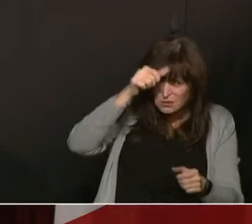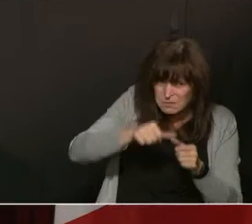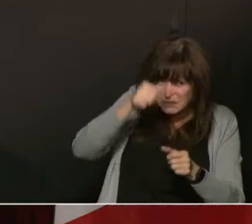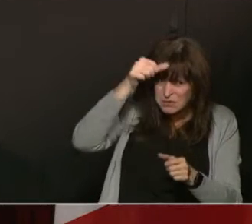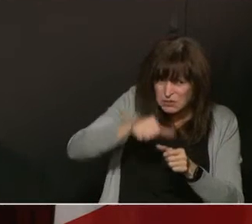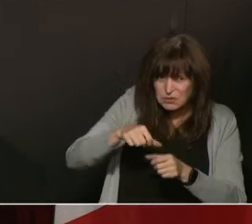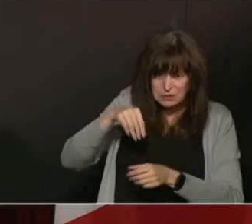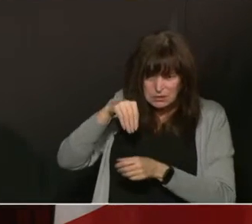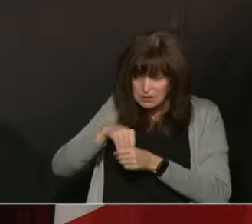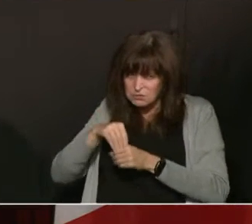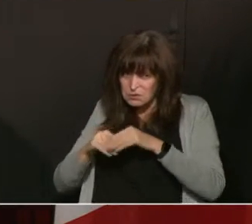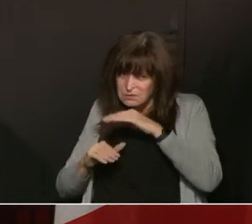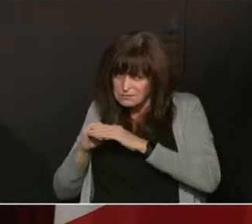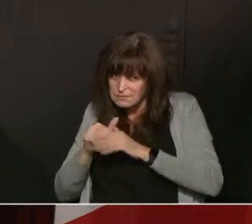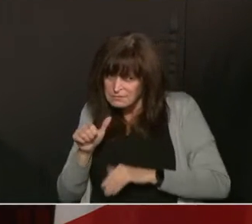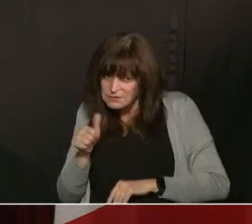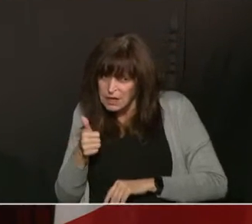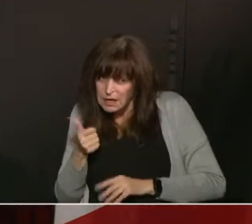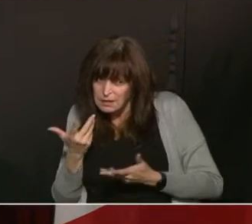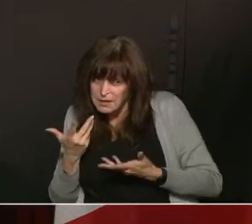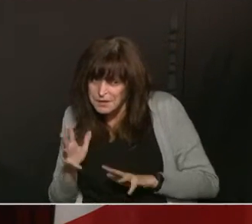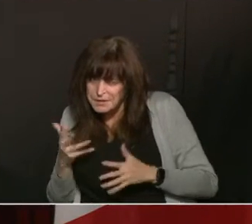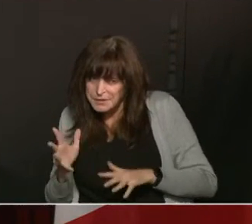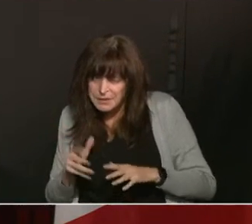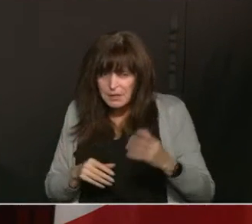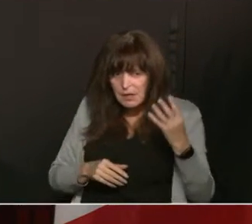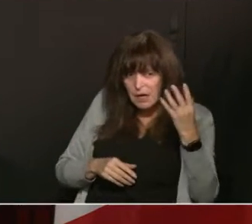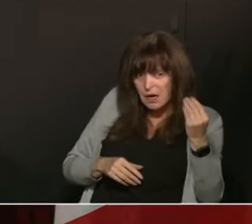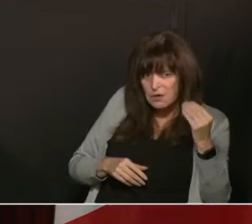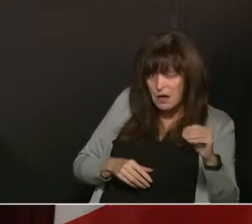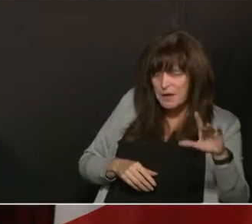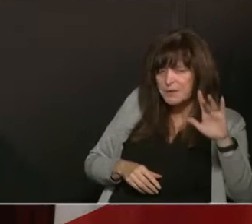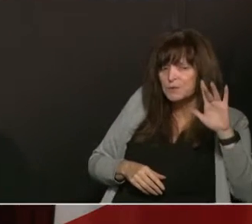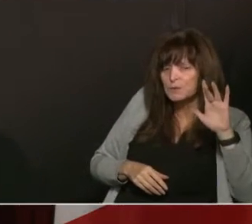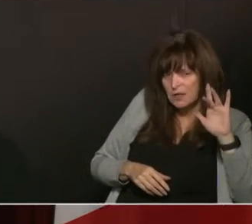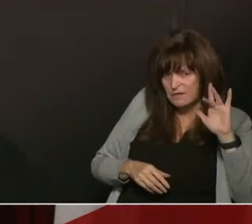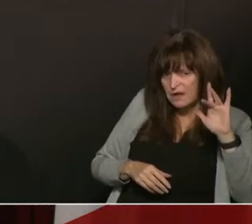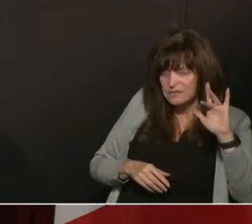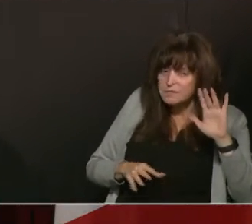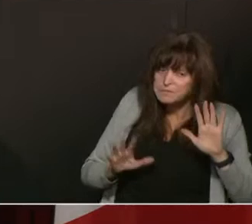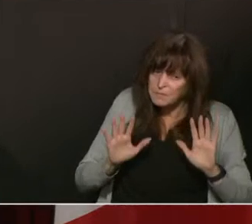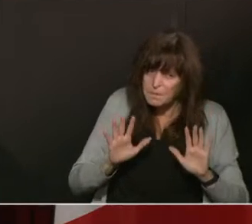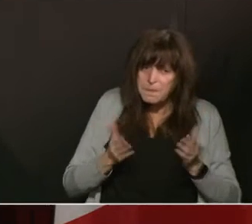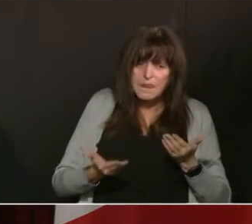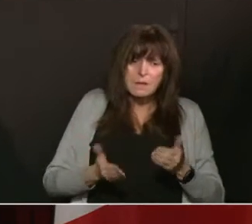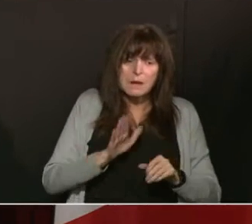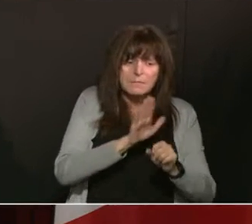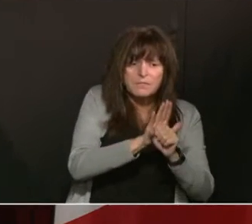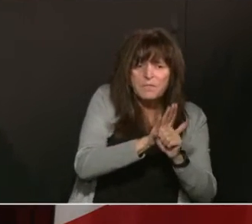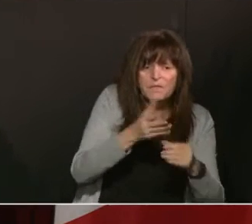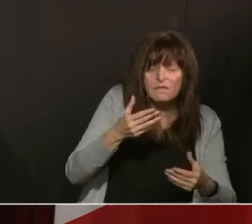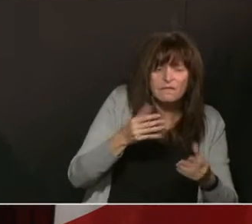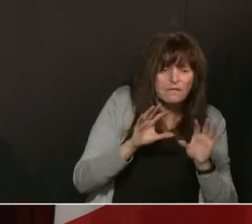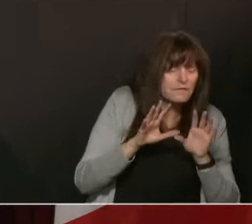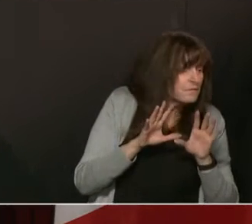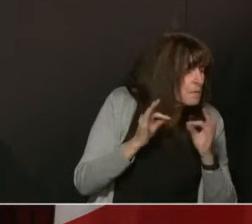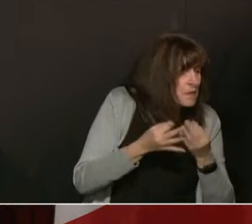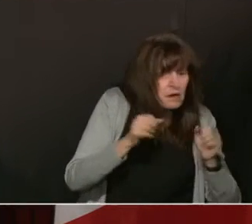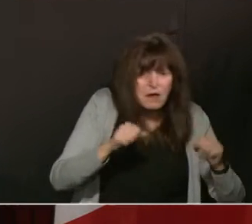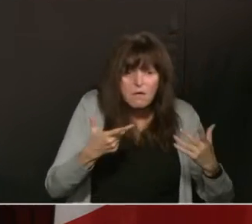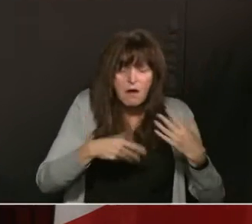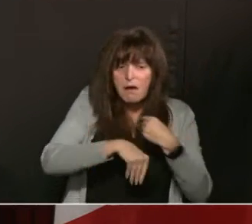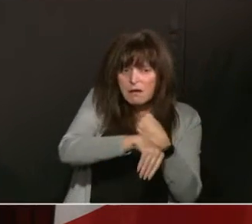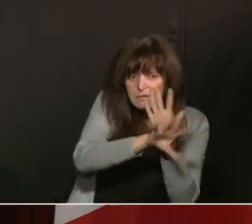outdoors. Consider meeting with friends and family outdoors or virtually, especially if they're immune suppressed